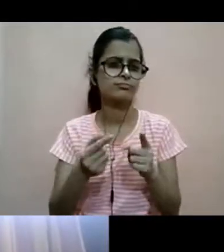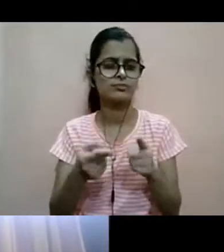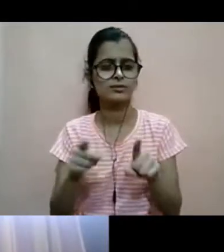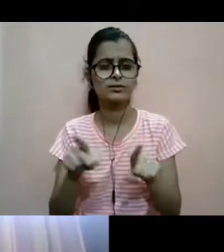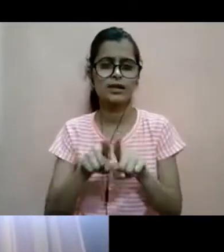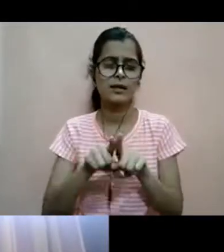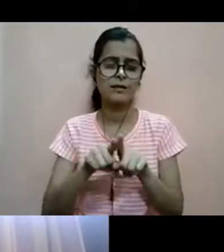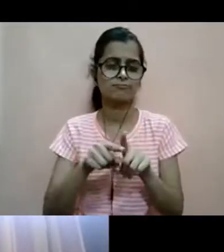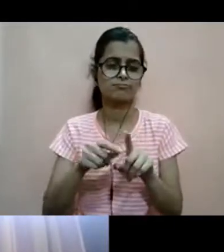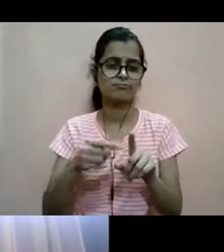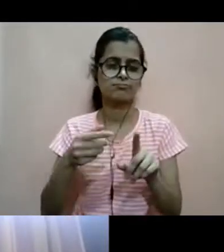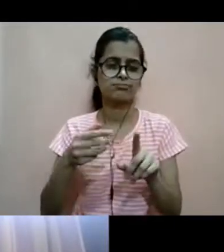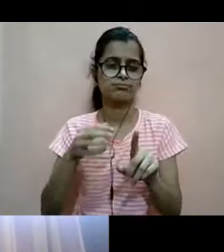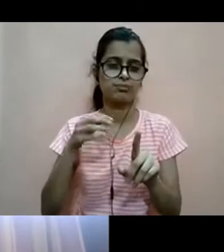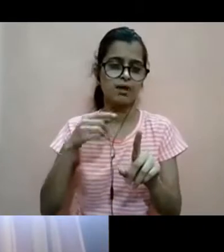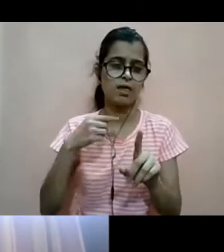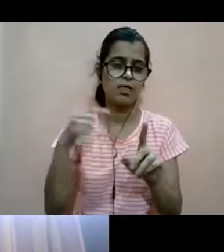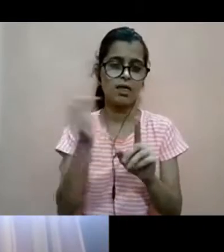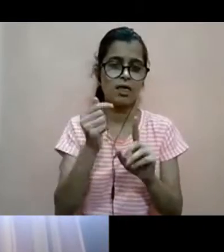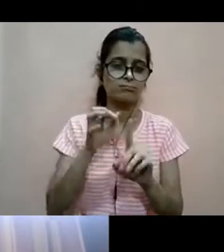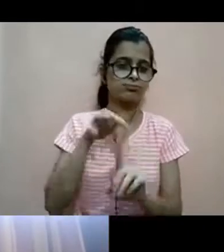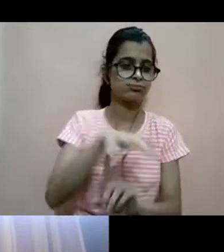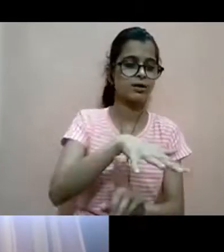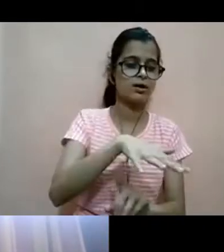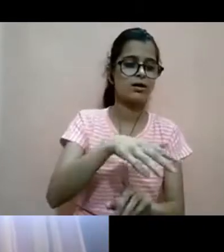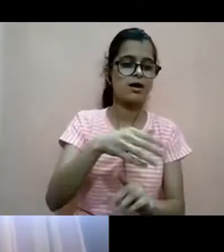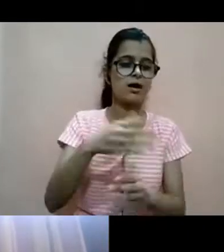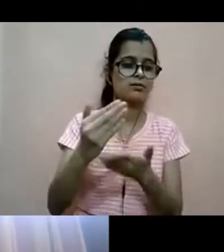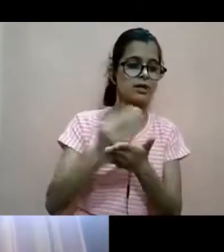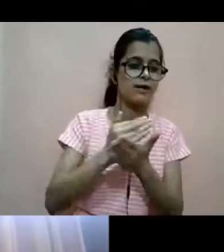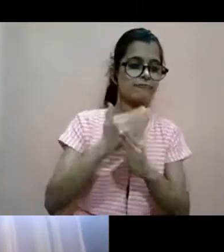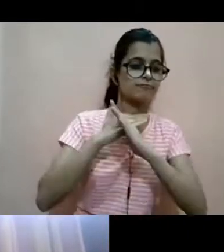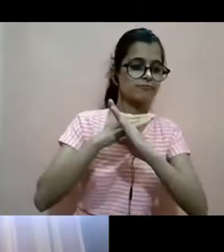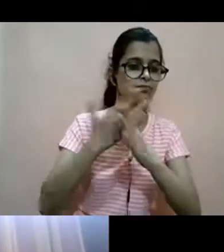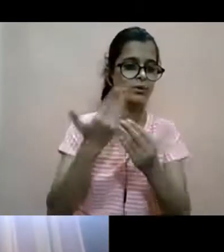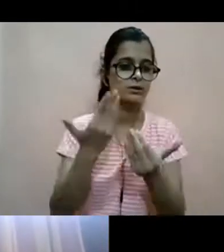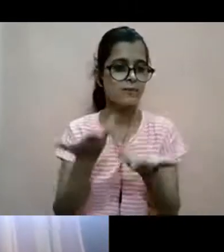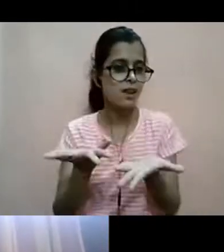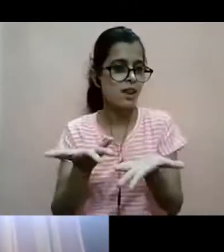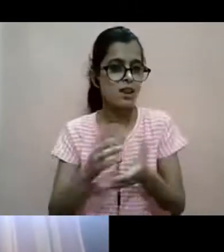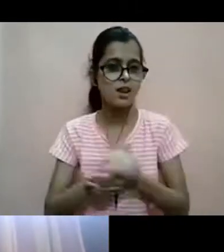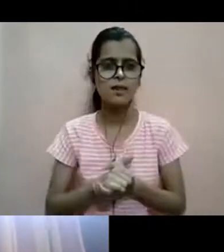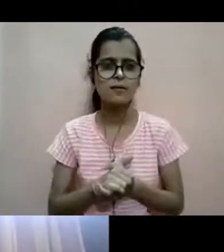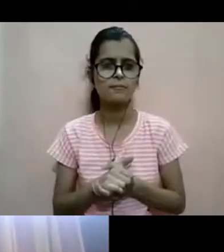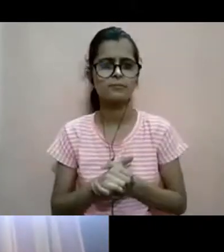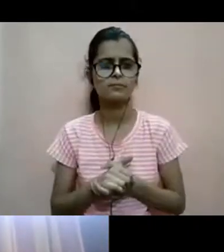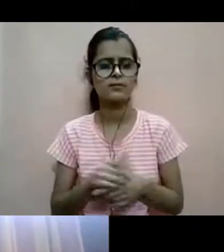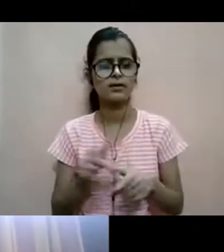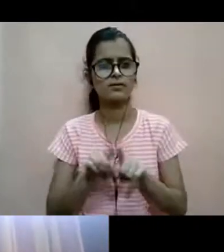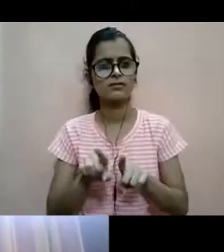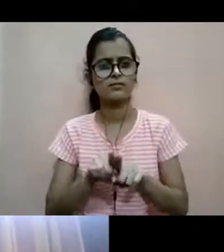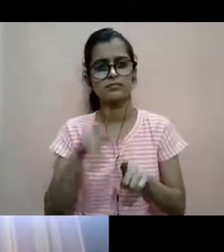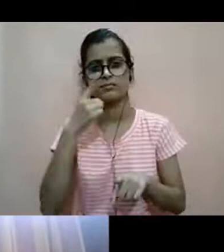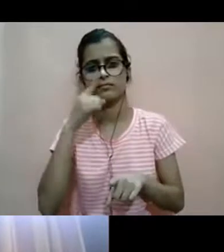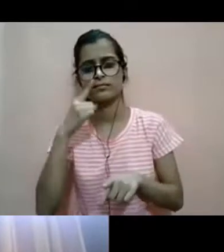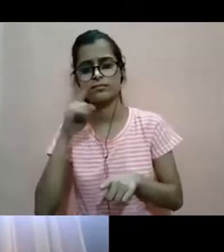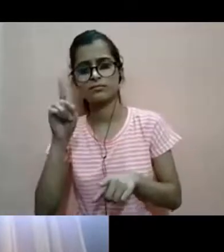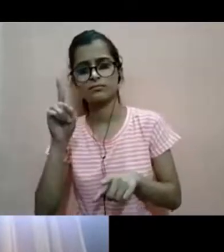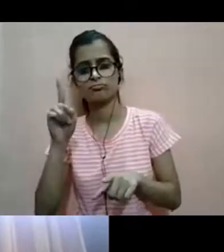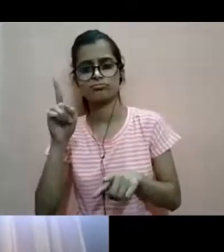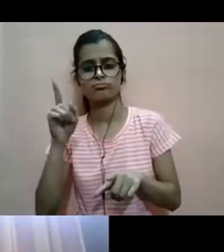exploitation. Now, why do I think that in case of the girl instead of the boy?